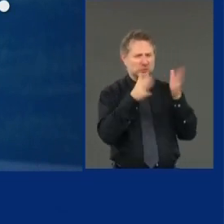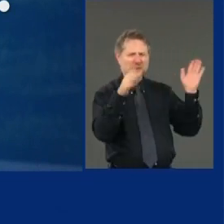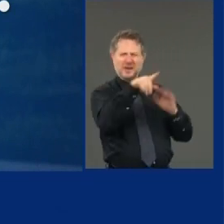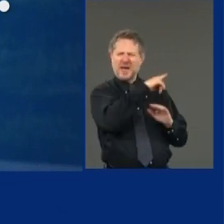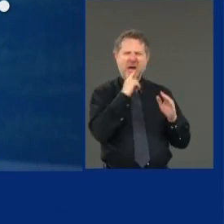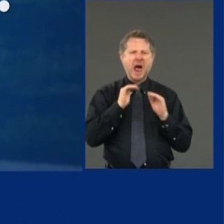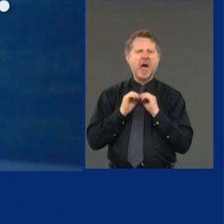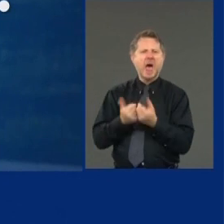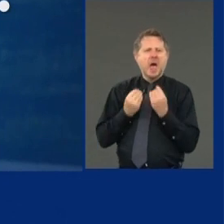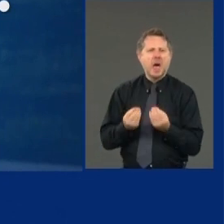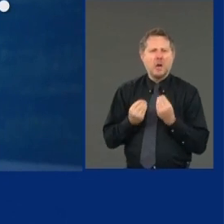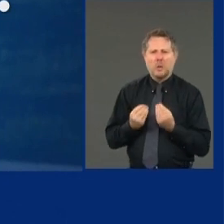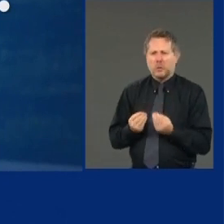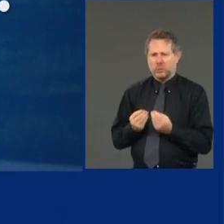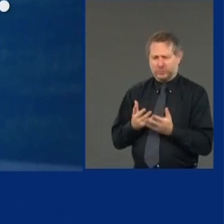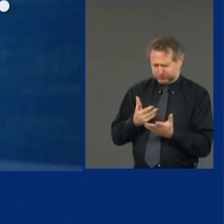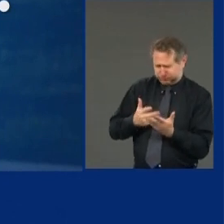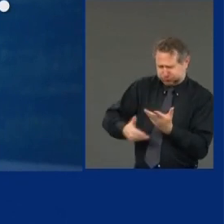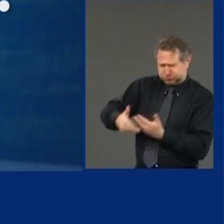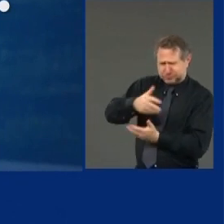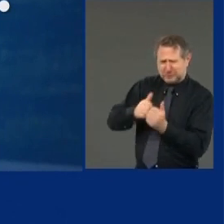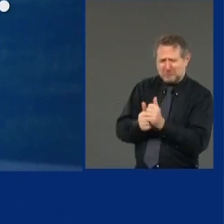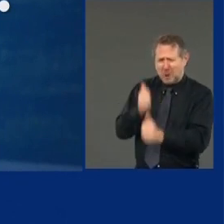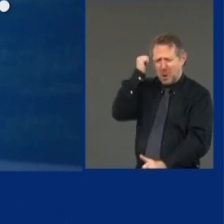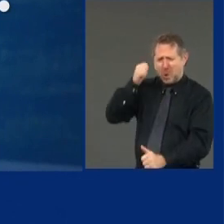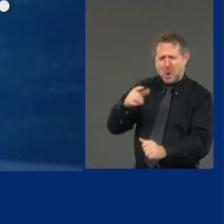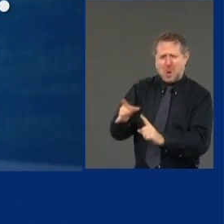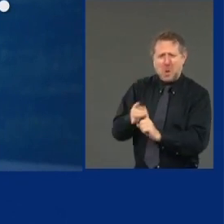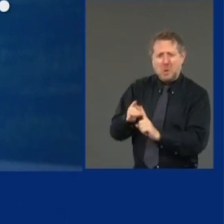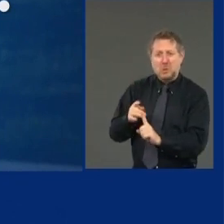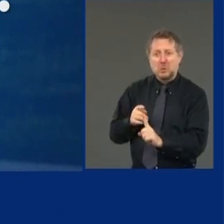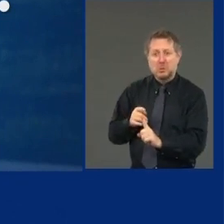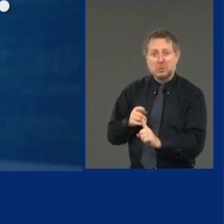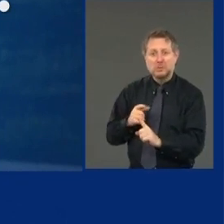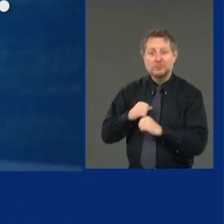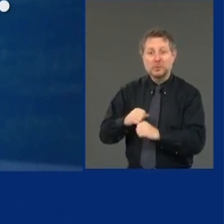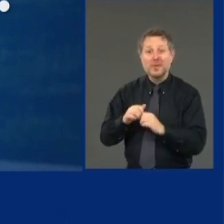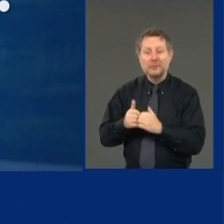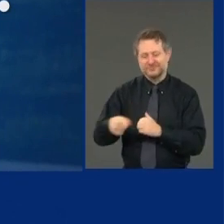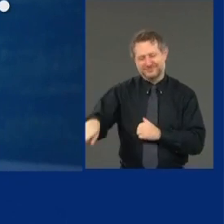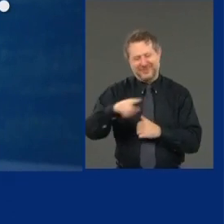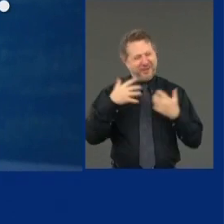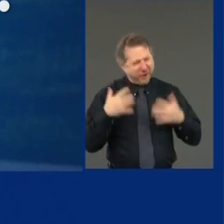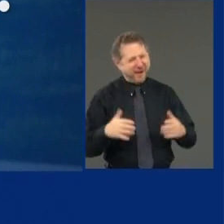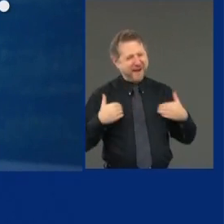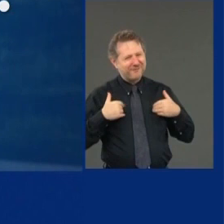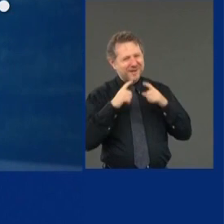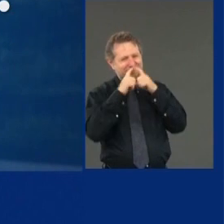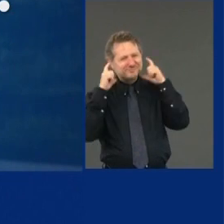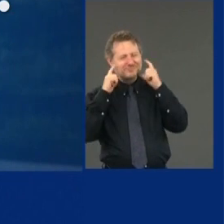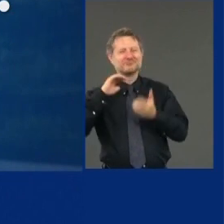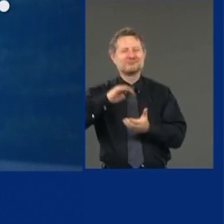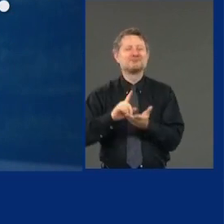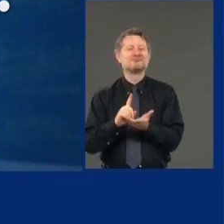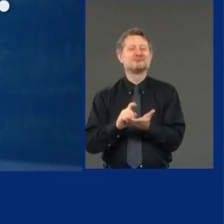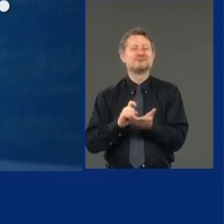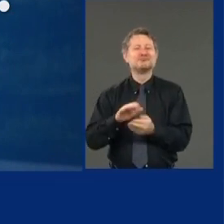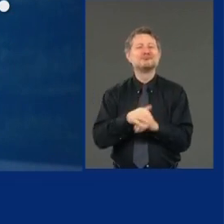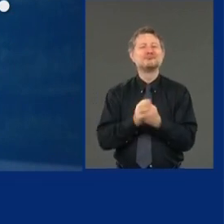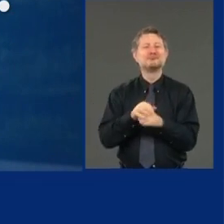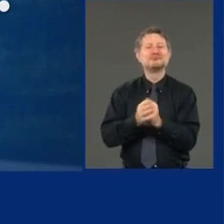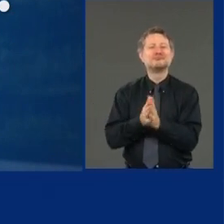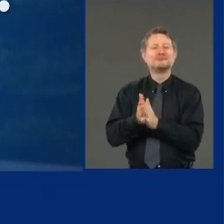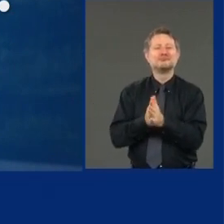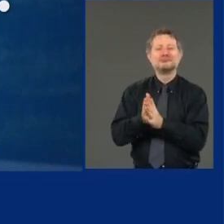be? Because they wear the mask and they do the hand sanitizing. You feel out of control? You